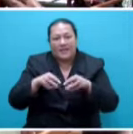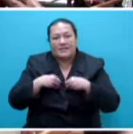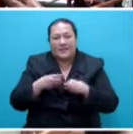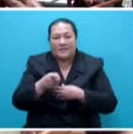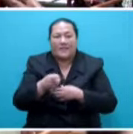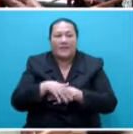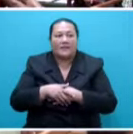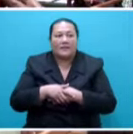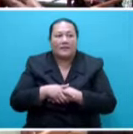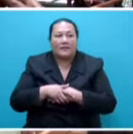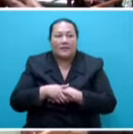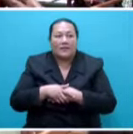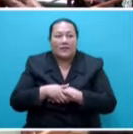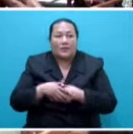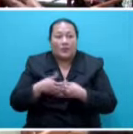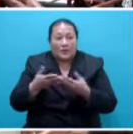here, and the big picture is